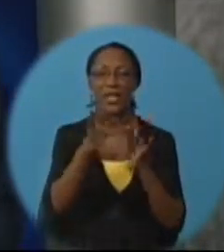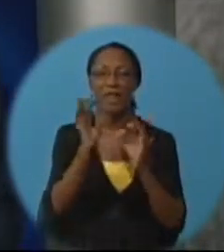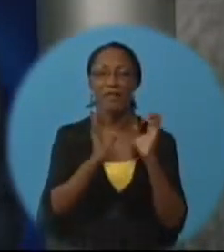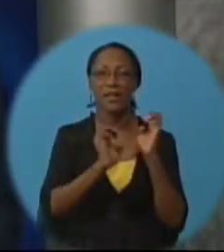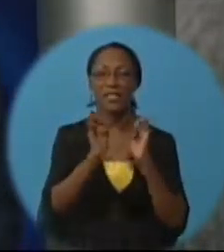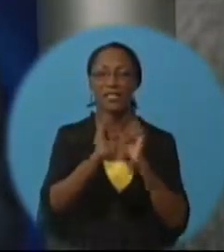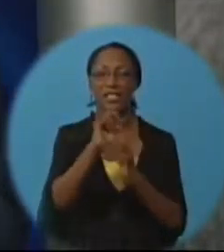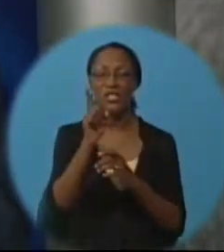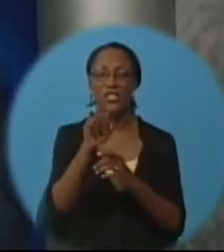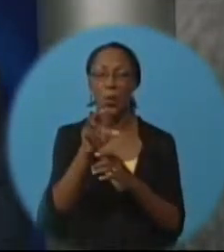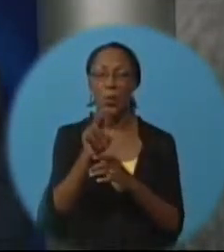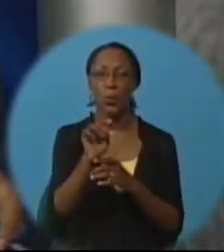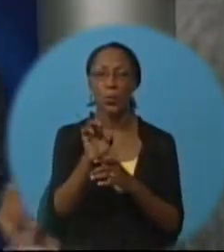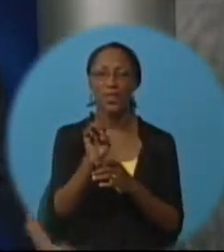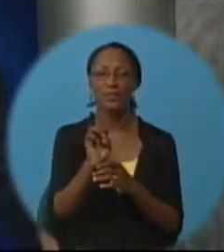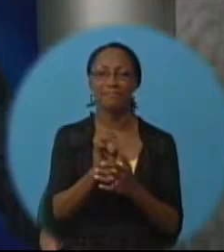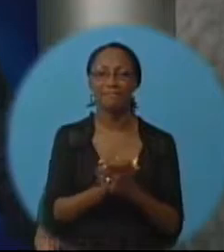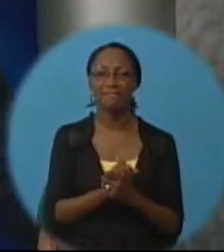zone in Hastings.